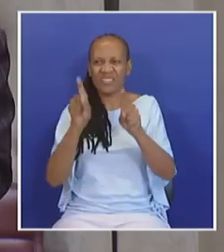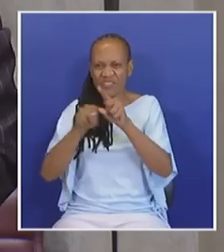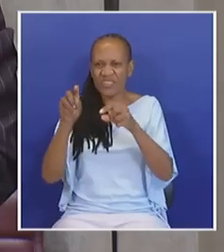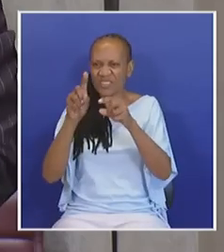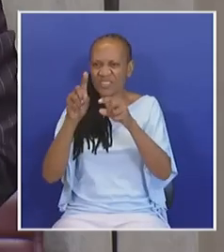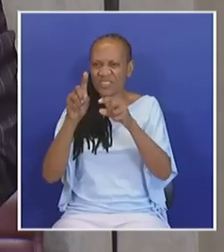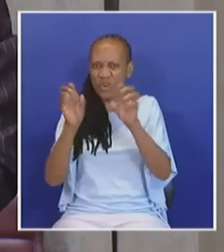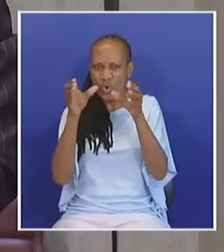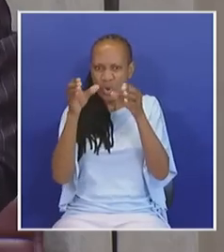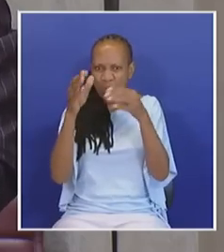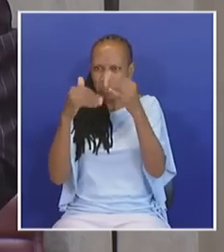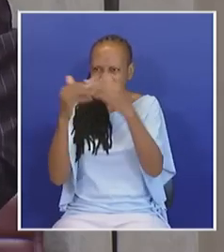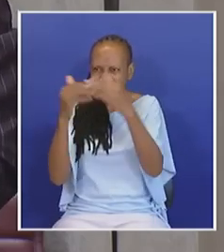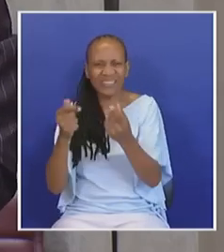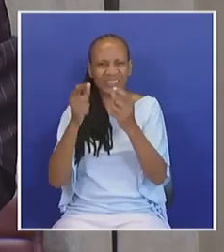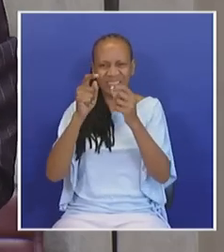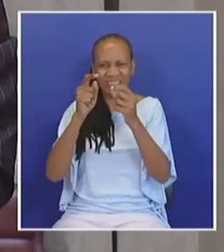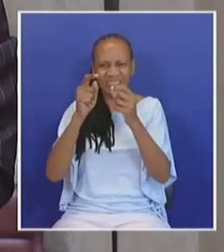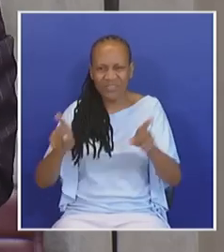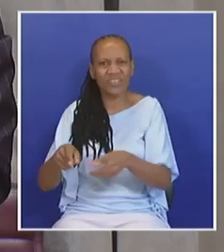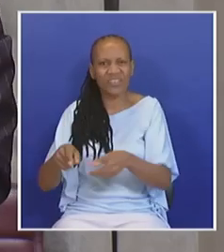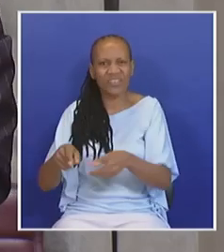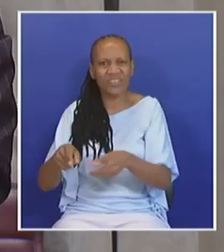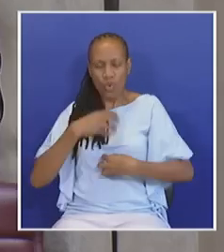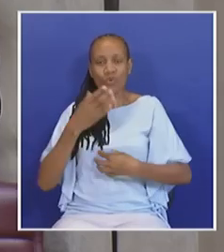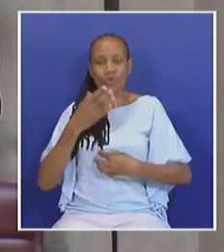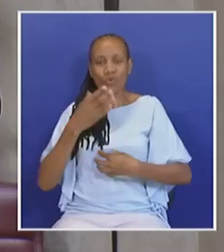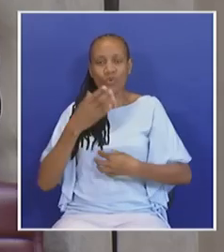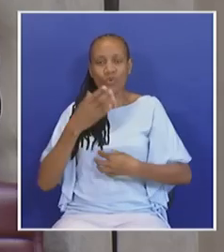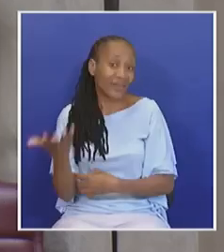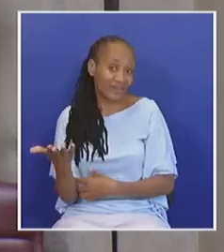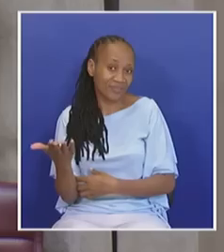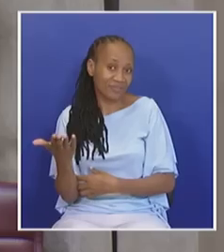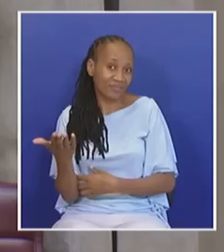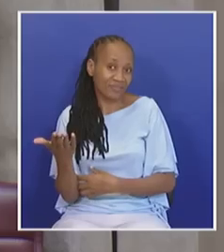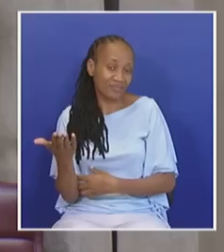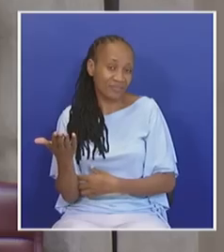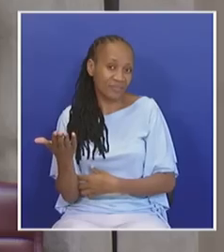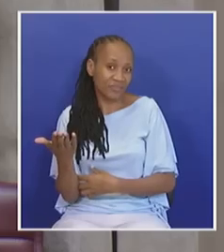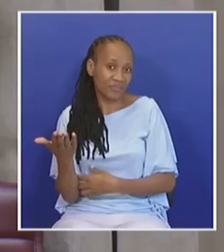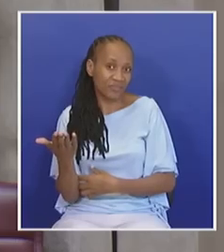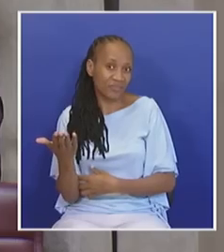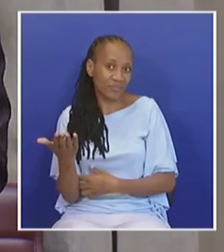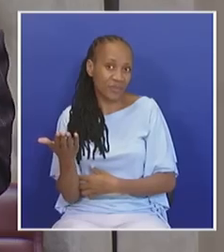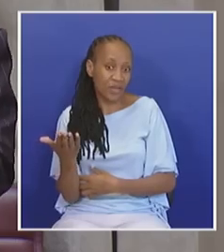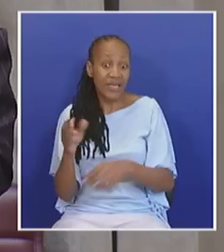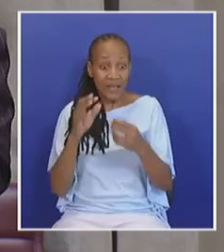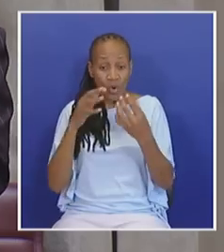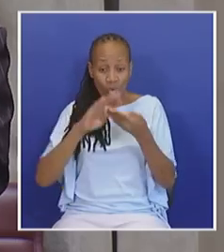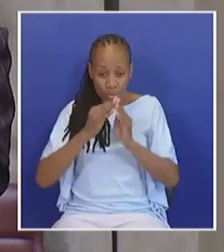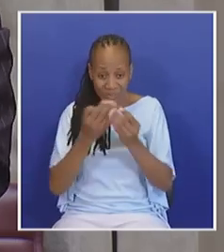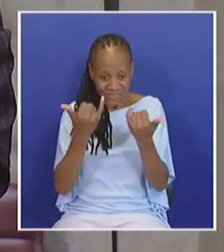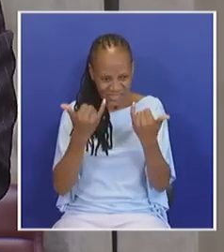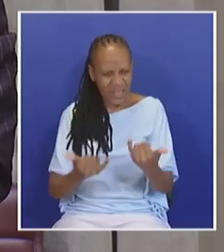the ill-gotten power, privileges, and resources emanating from that system, entrenched in our society over